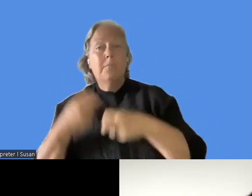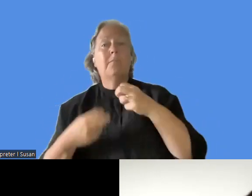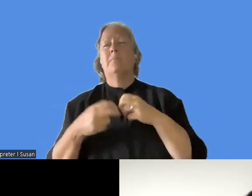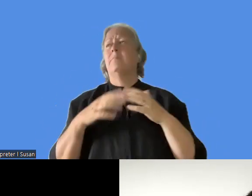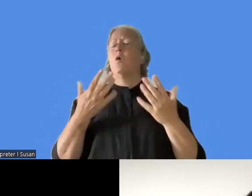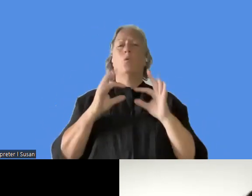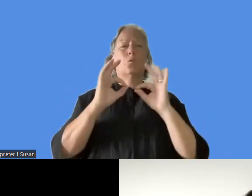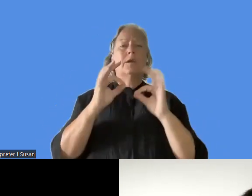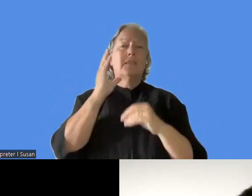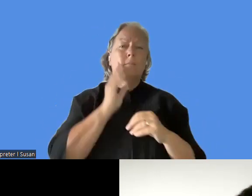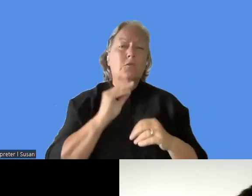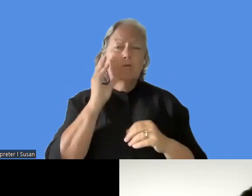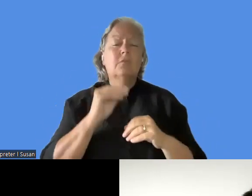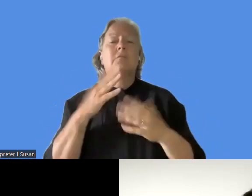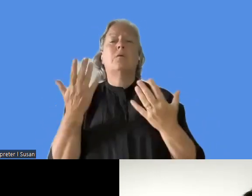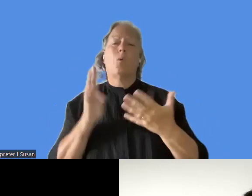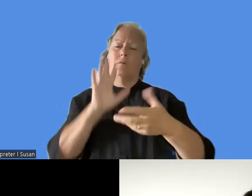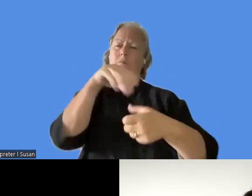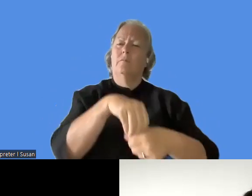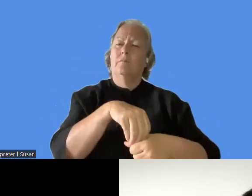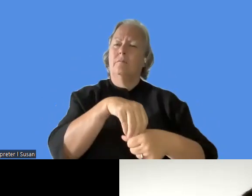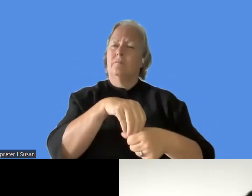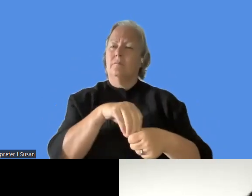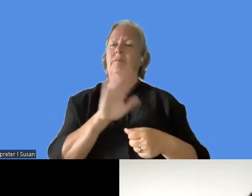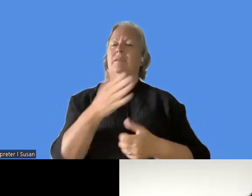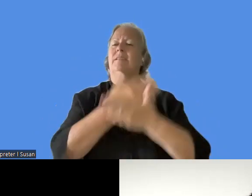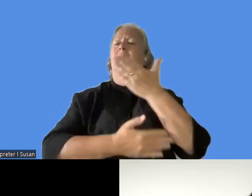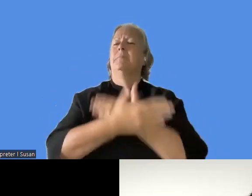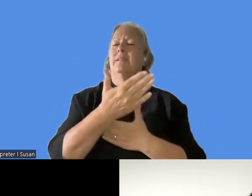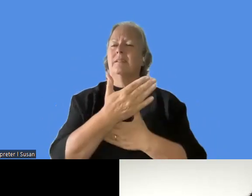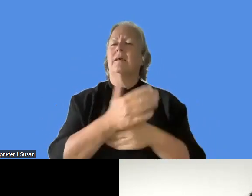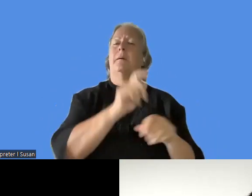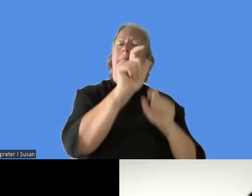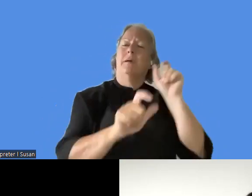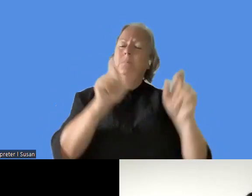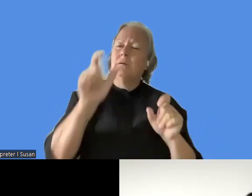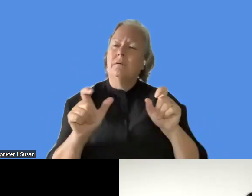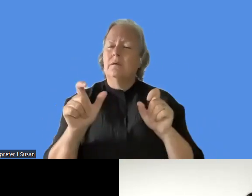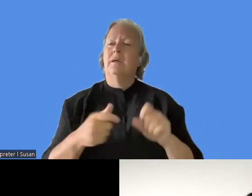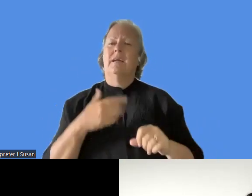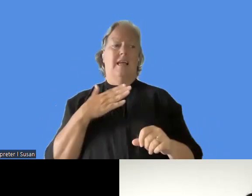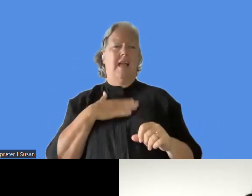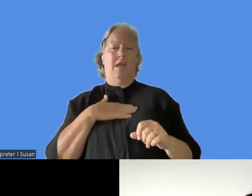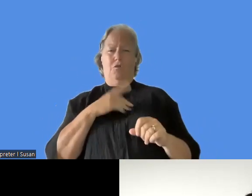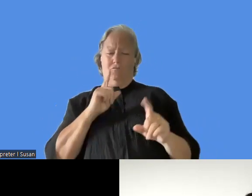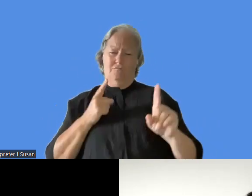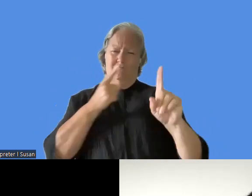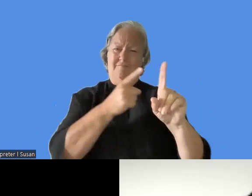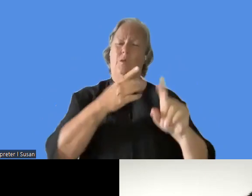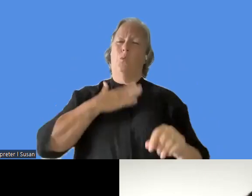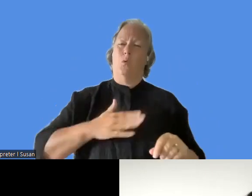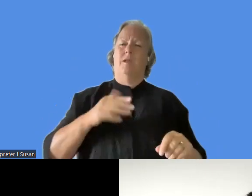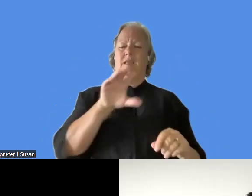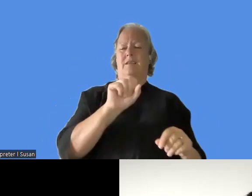and improve the inclusion of the disability people in our pursuit for sustainable development and common